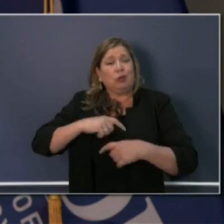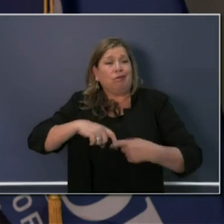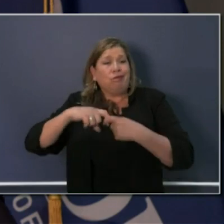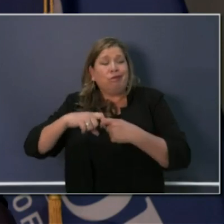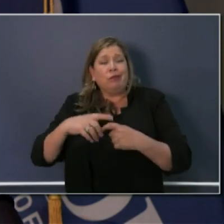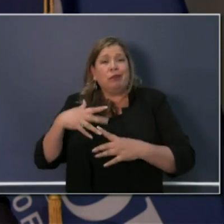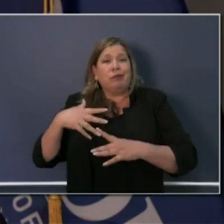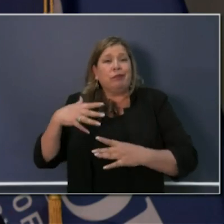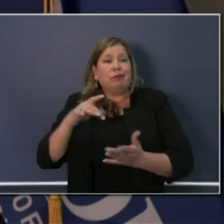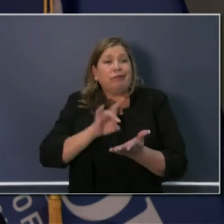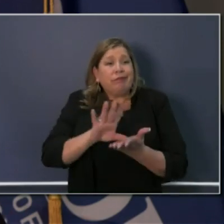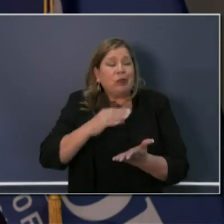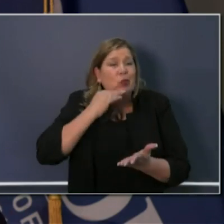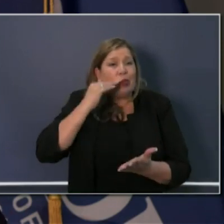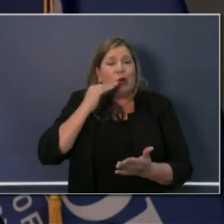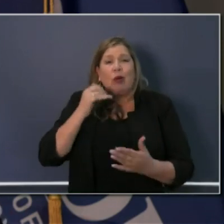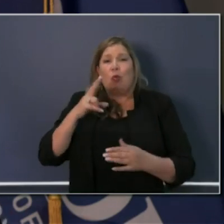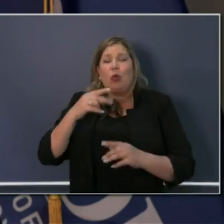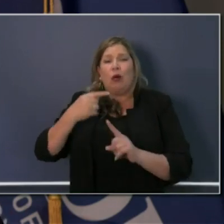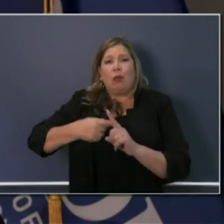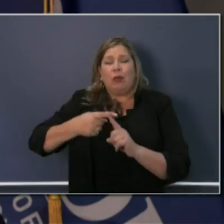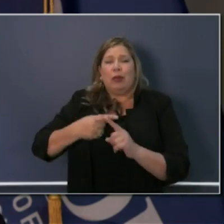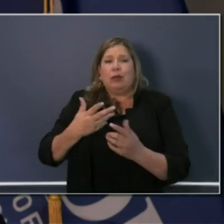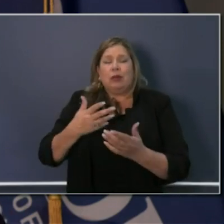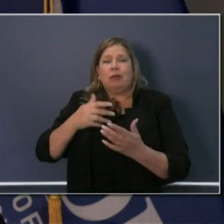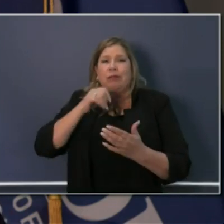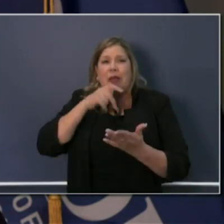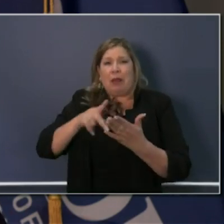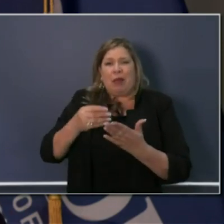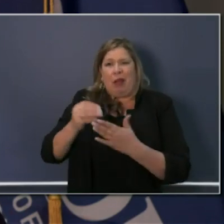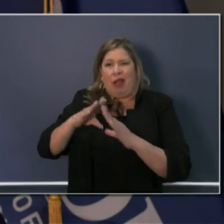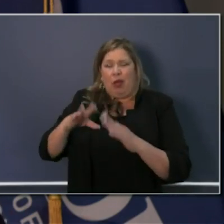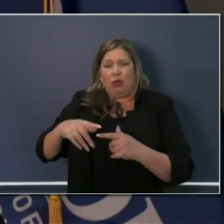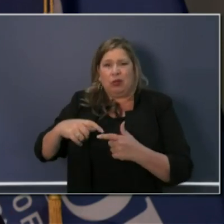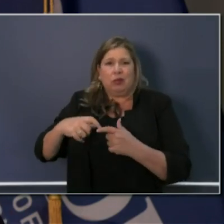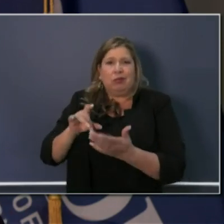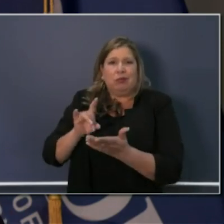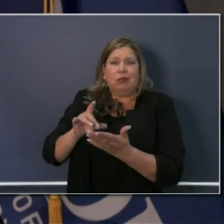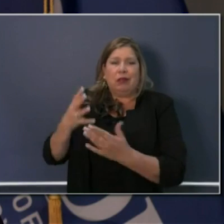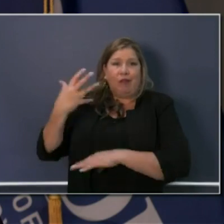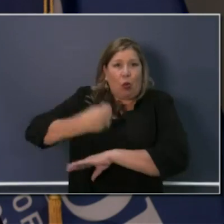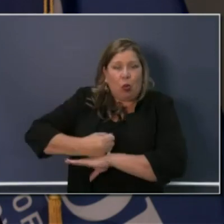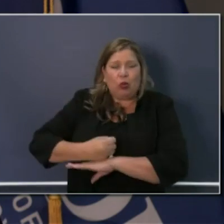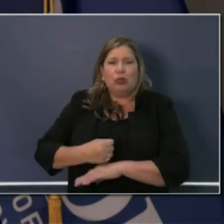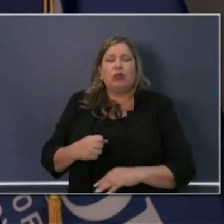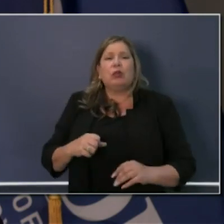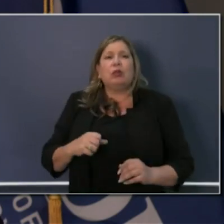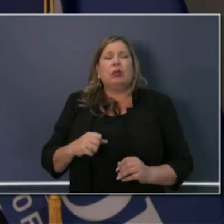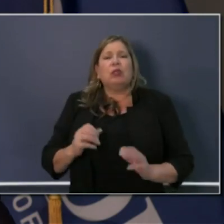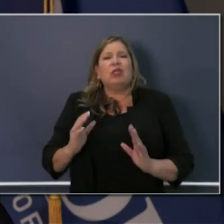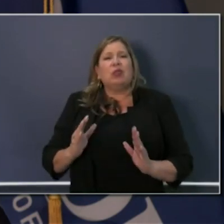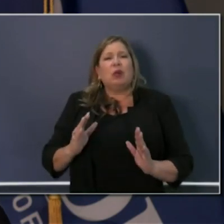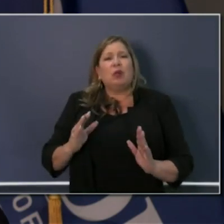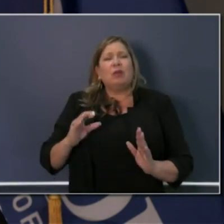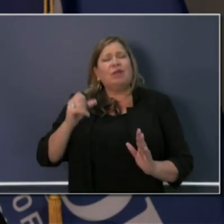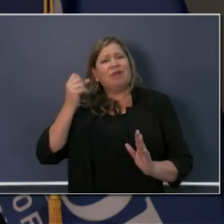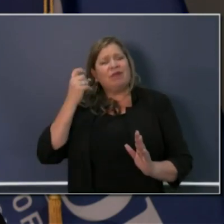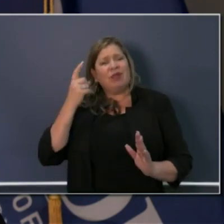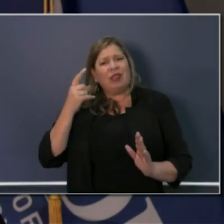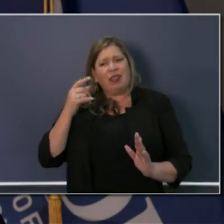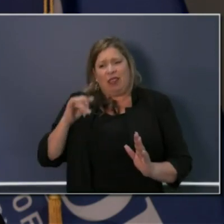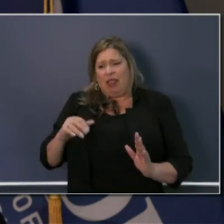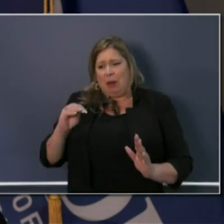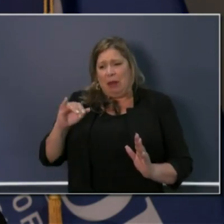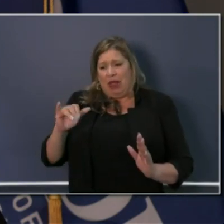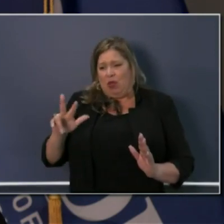have now. And when people go back to work in the middle of May, let's say, and they start working for 2 weeks, they're not going to be able to catch